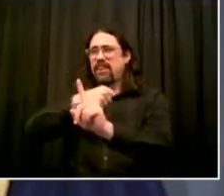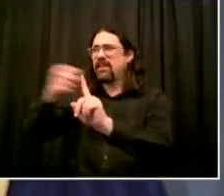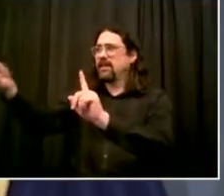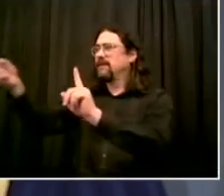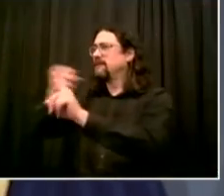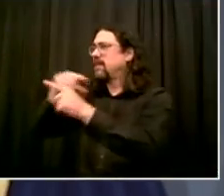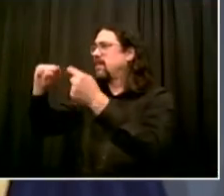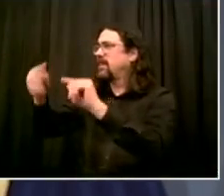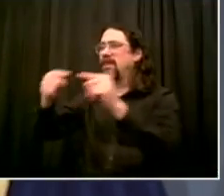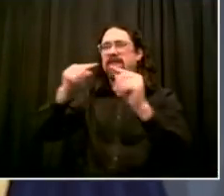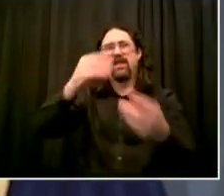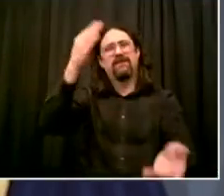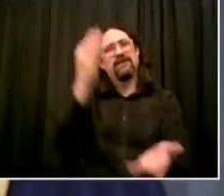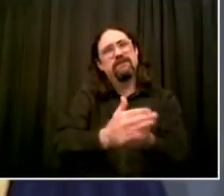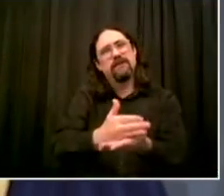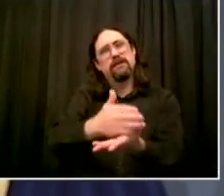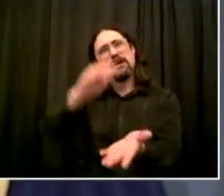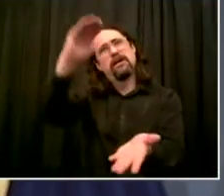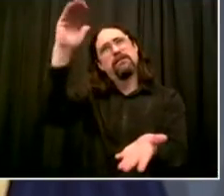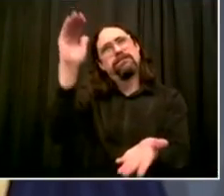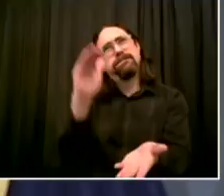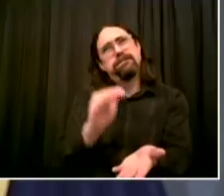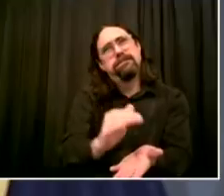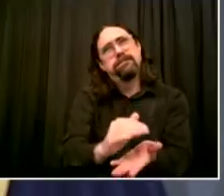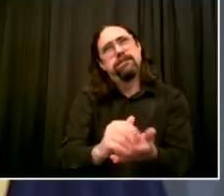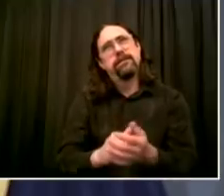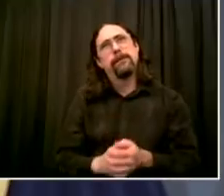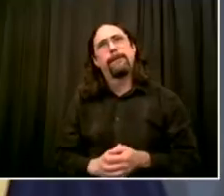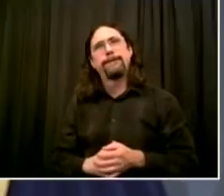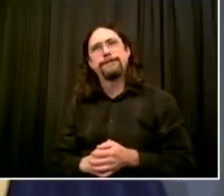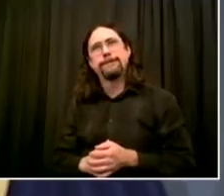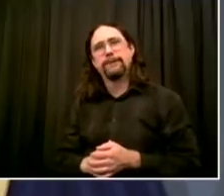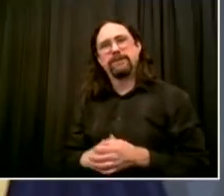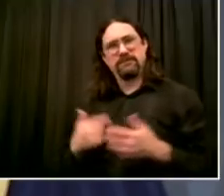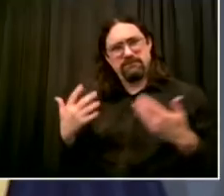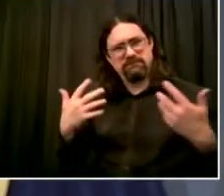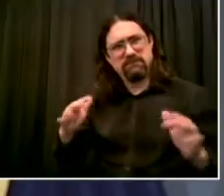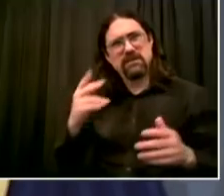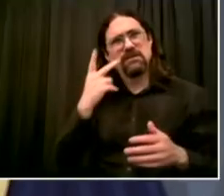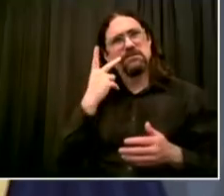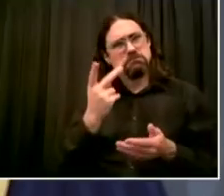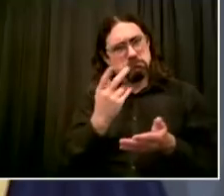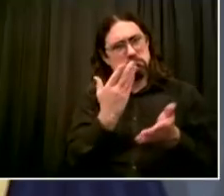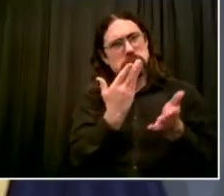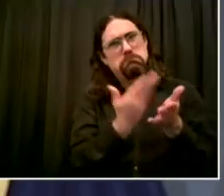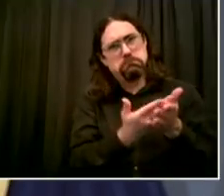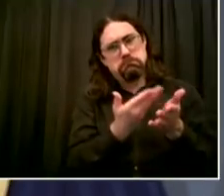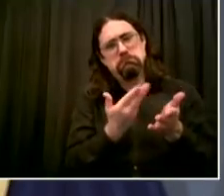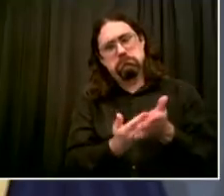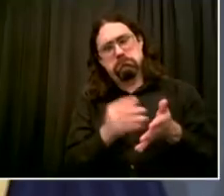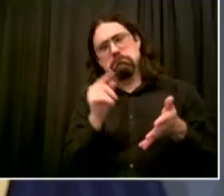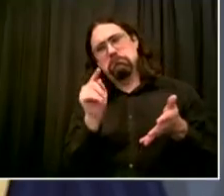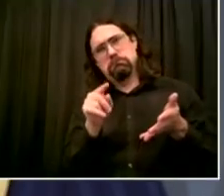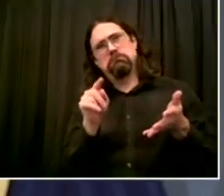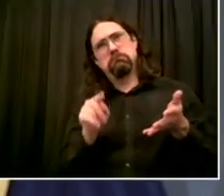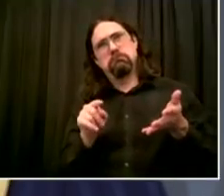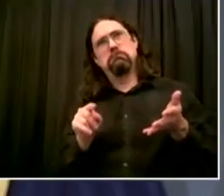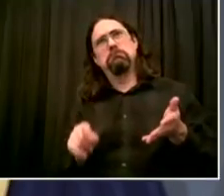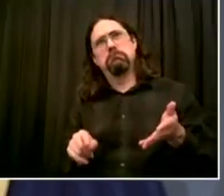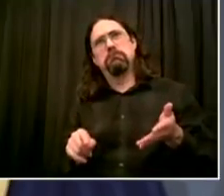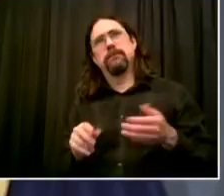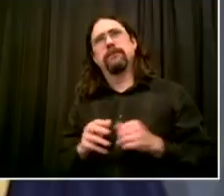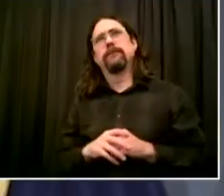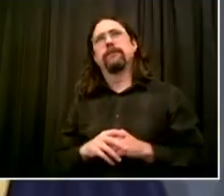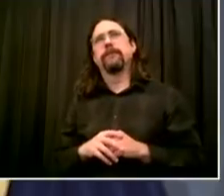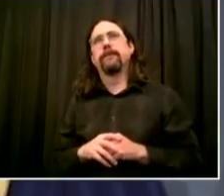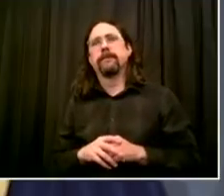and fewer gun discharges. There is a reality in neighborhood policing, and the training goes with it, that helps make policing better and more respectful and sensitive